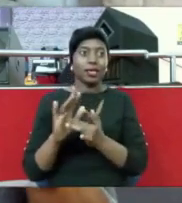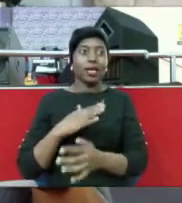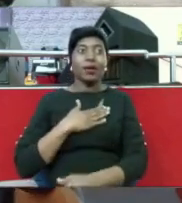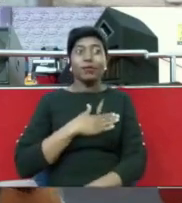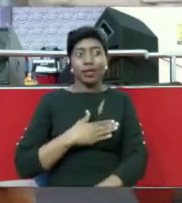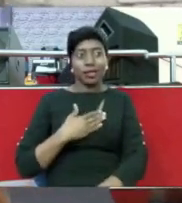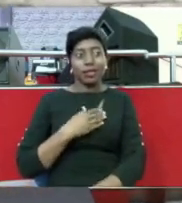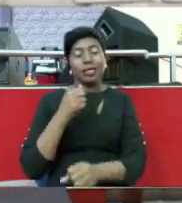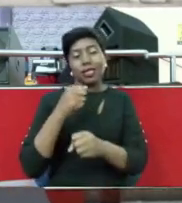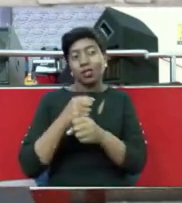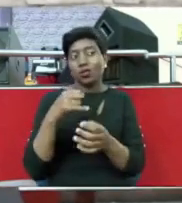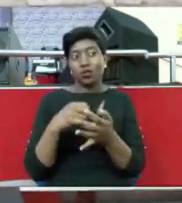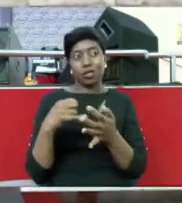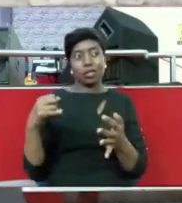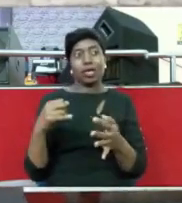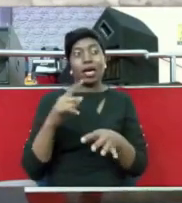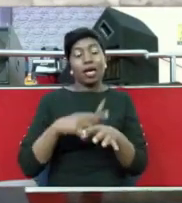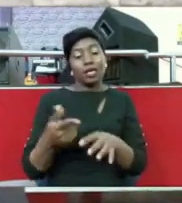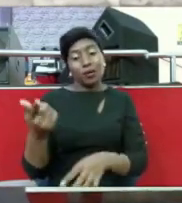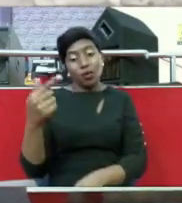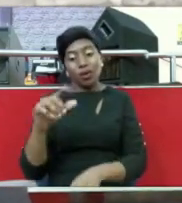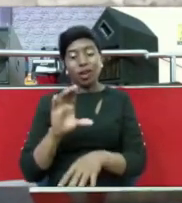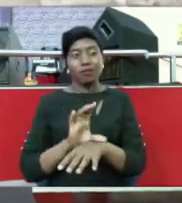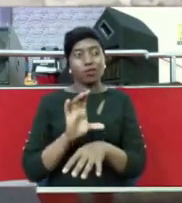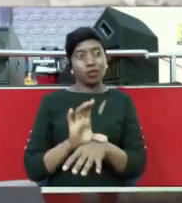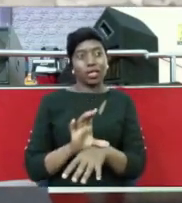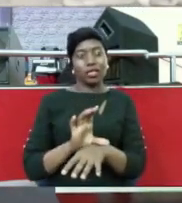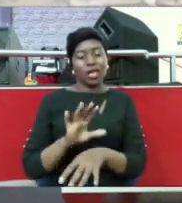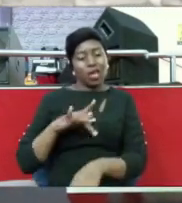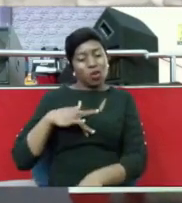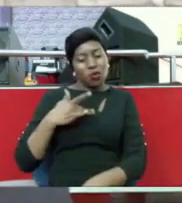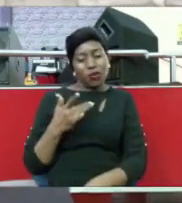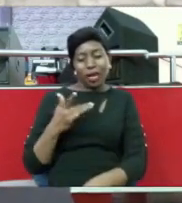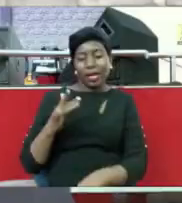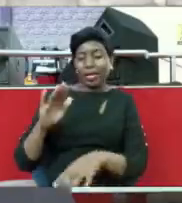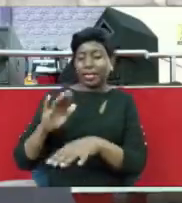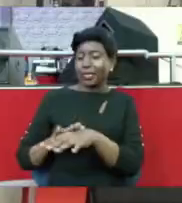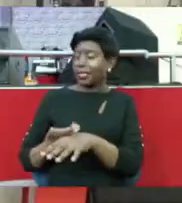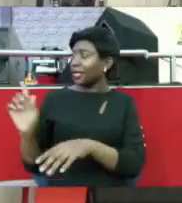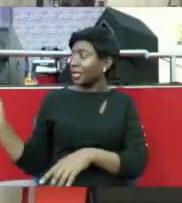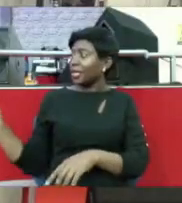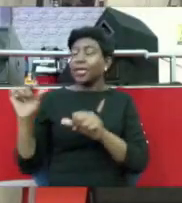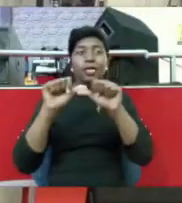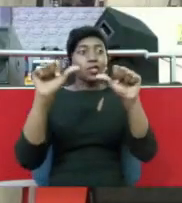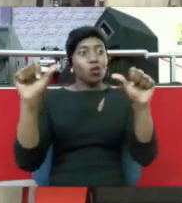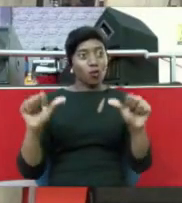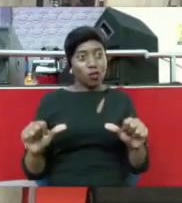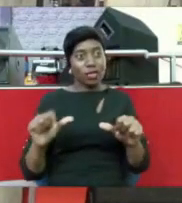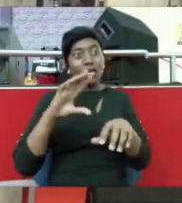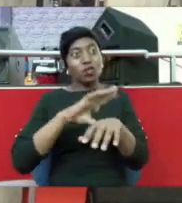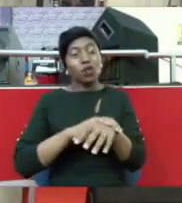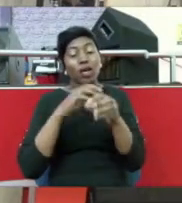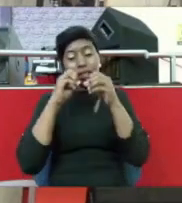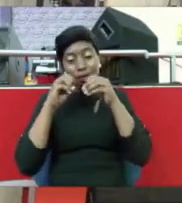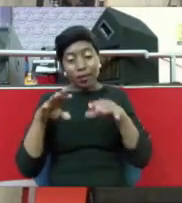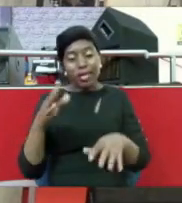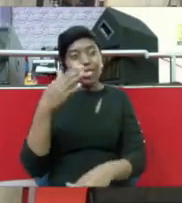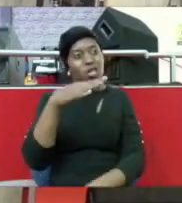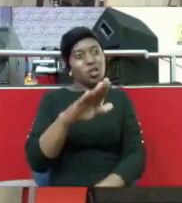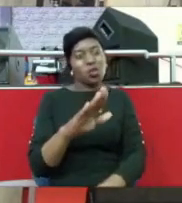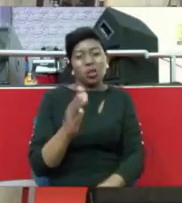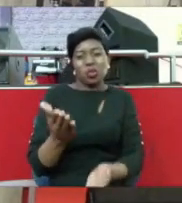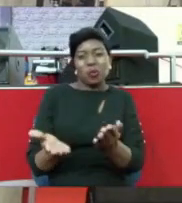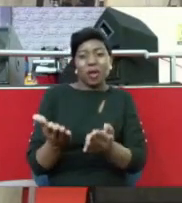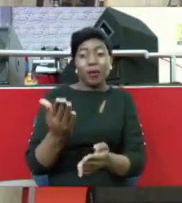ukija kwa church. When you come to church. Usikie umetaka kushika hii altar. And you feel you want to touch the altar. Ili upokee baraka yako. So hata kama bishop